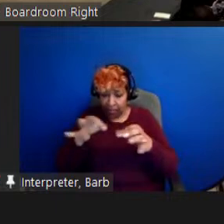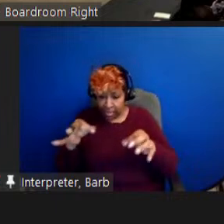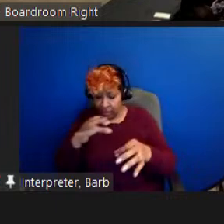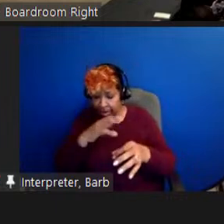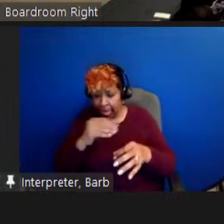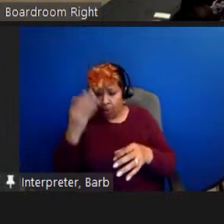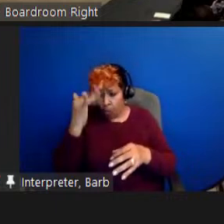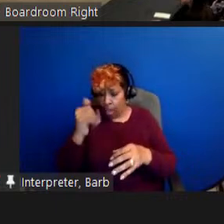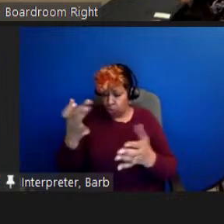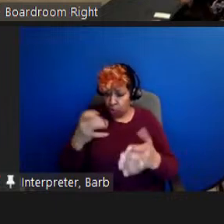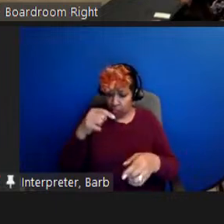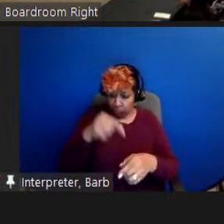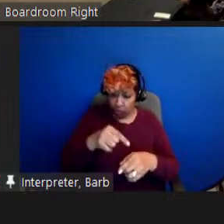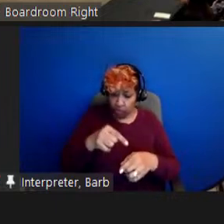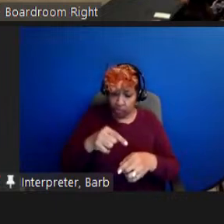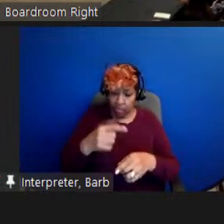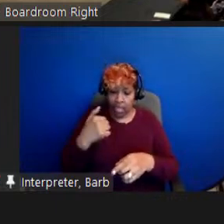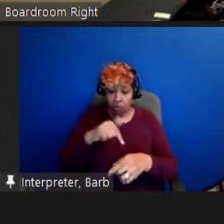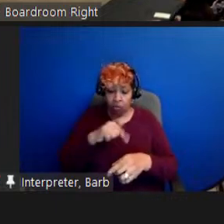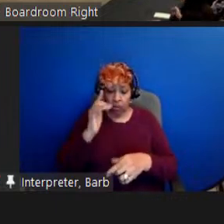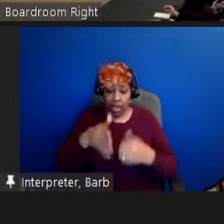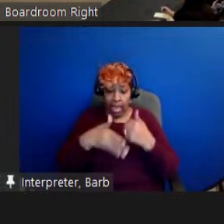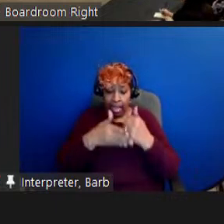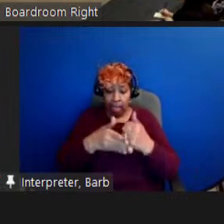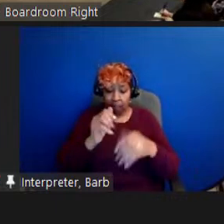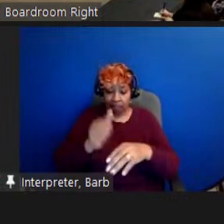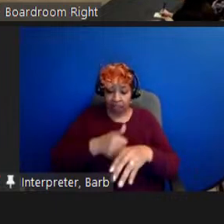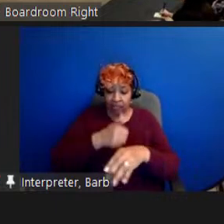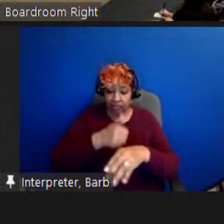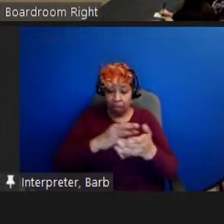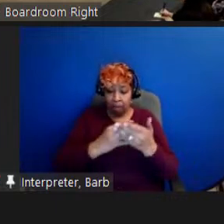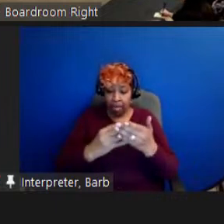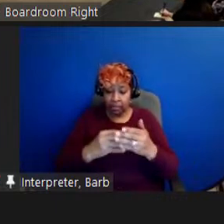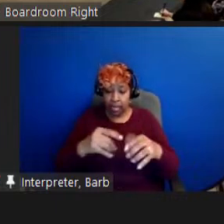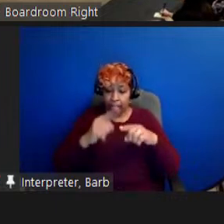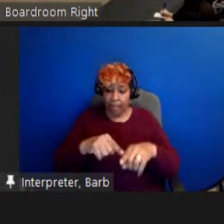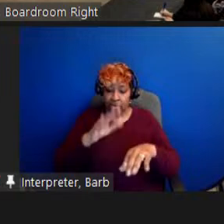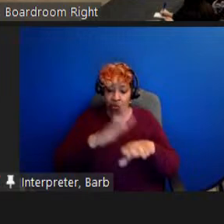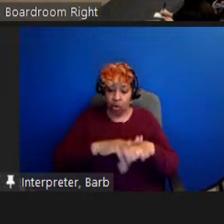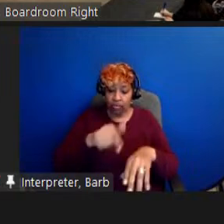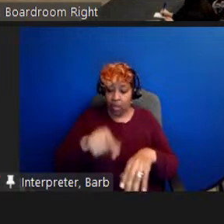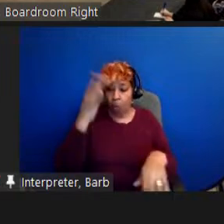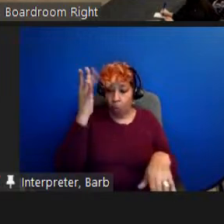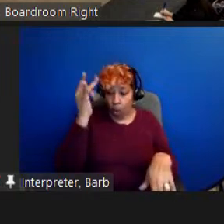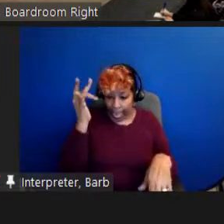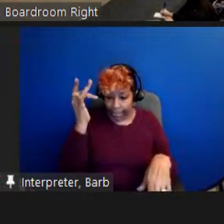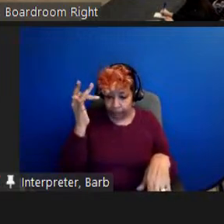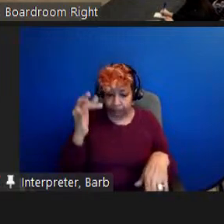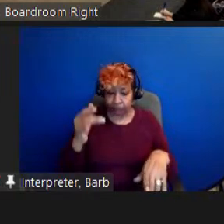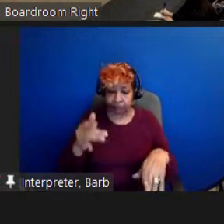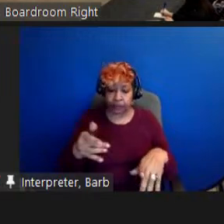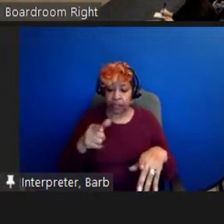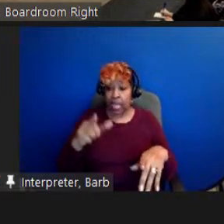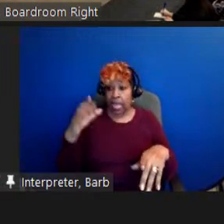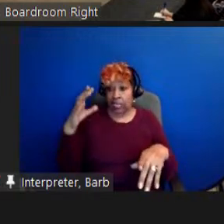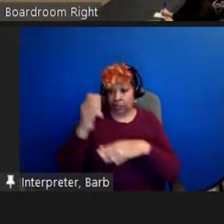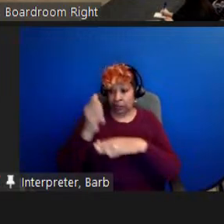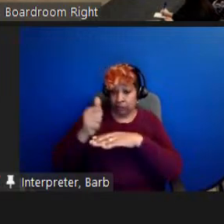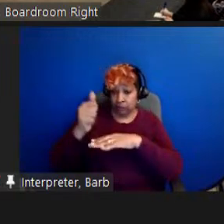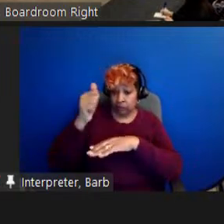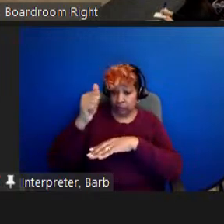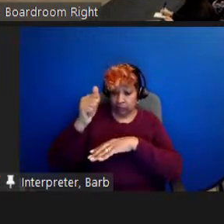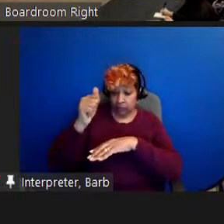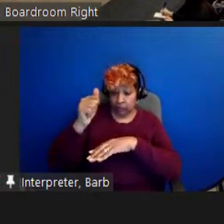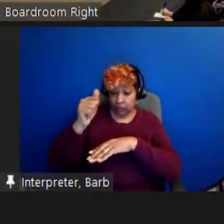base the metrics off the why. Chairperson Raby, and then, did you had a follow-up to Caroline? I did, yeah.